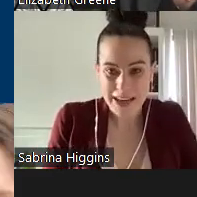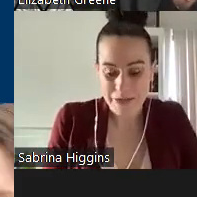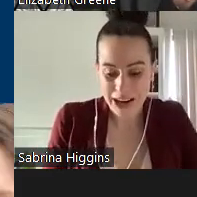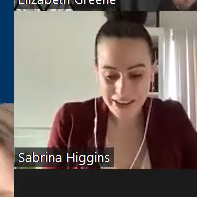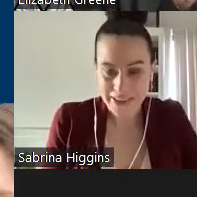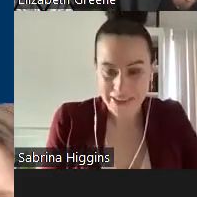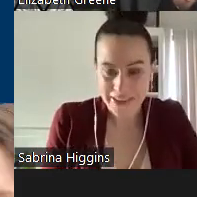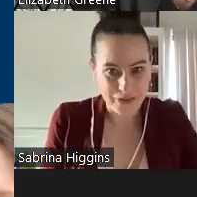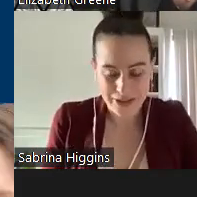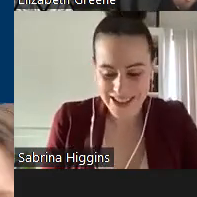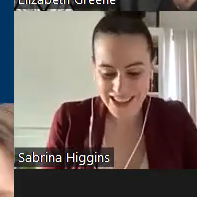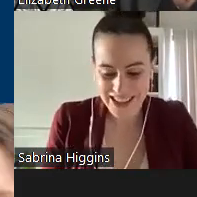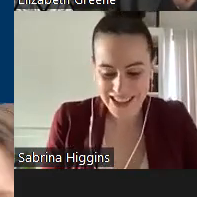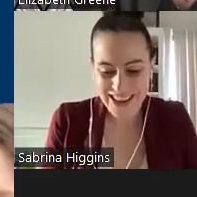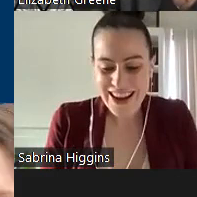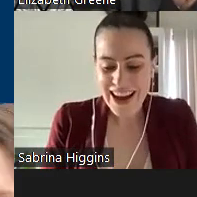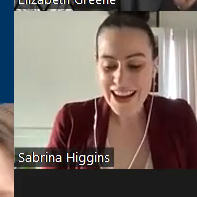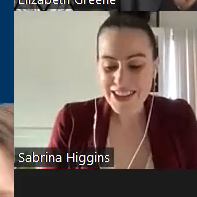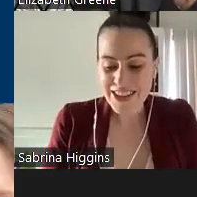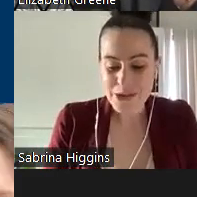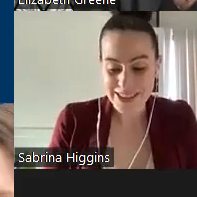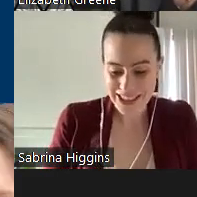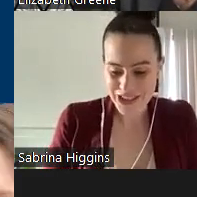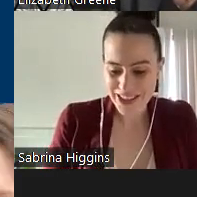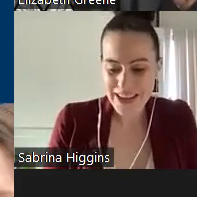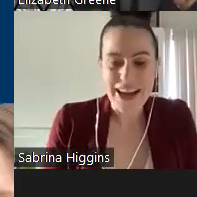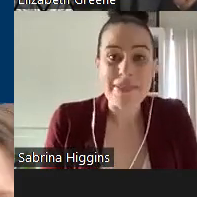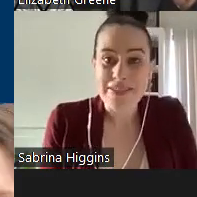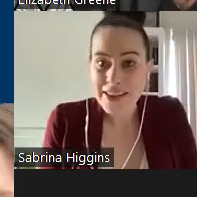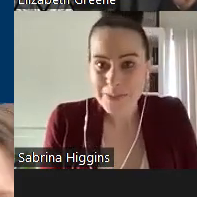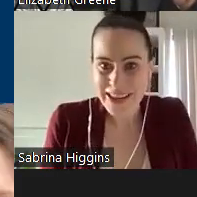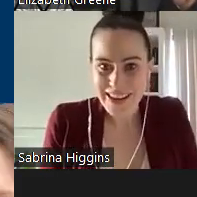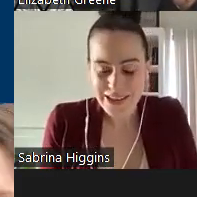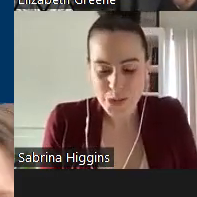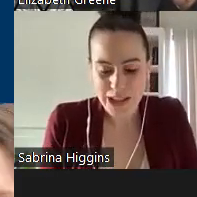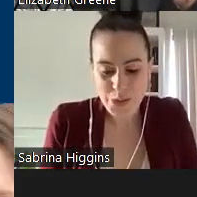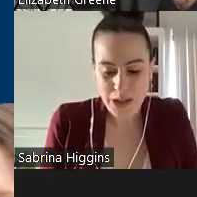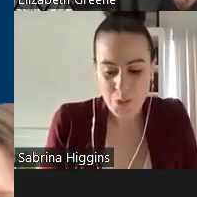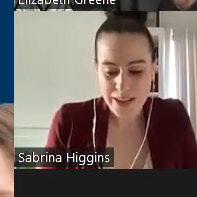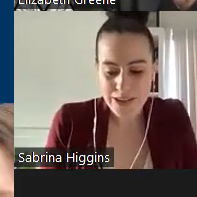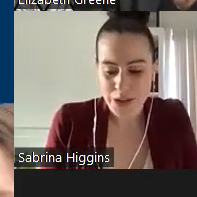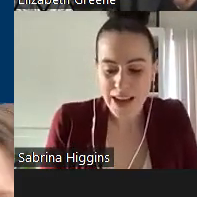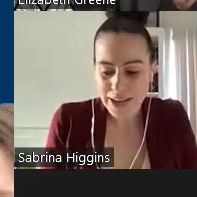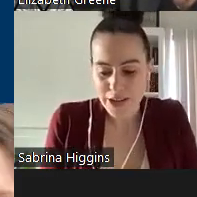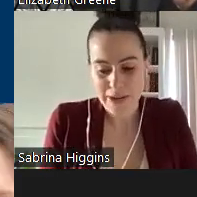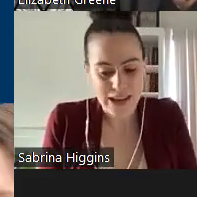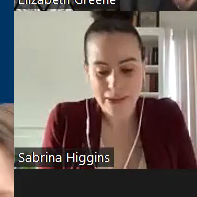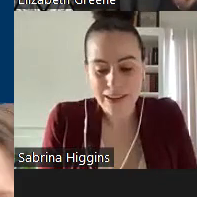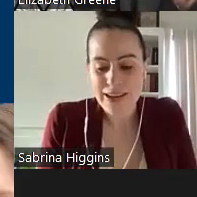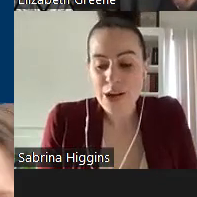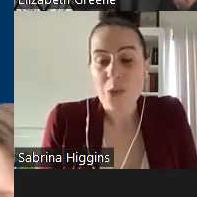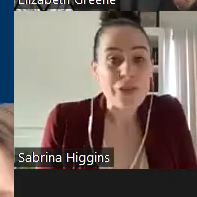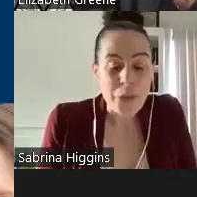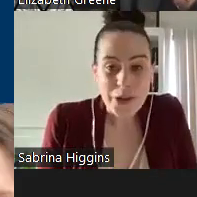welcome a record number of you this year to this lecture. This event began in 2021 during the height of the